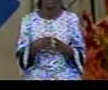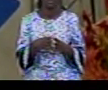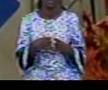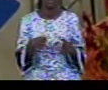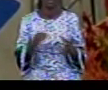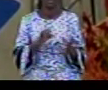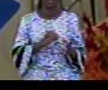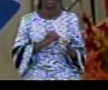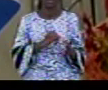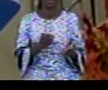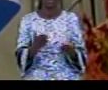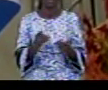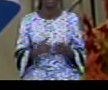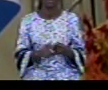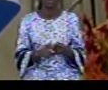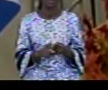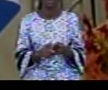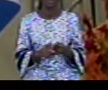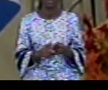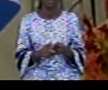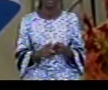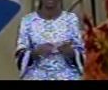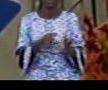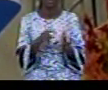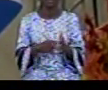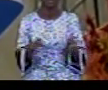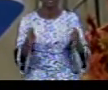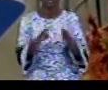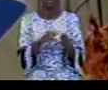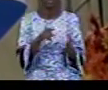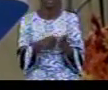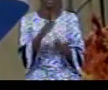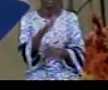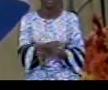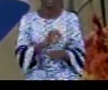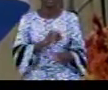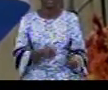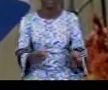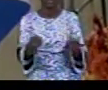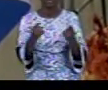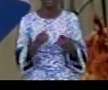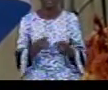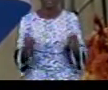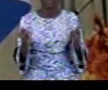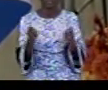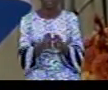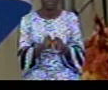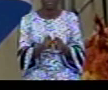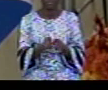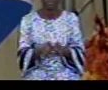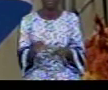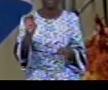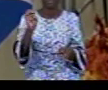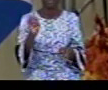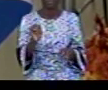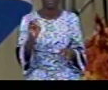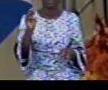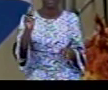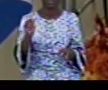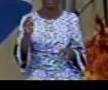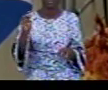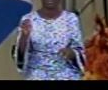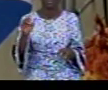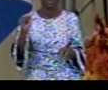I walked into this meeting this evening. I came in as Emmanuel Umar, the